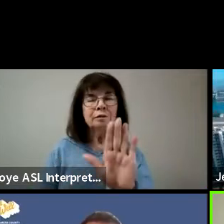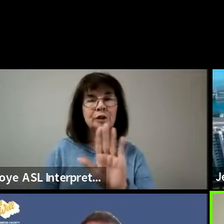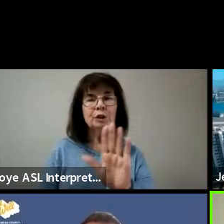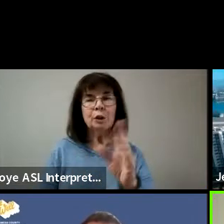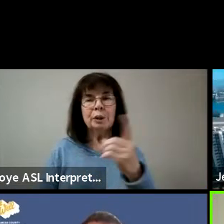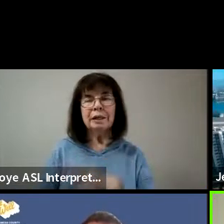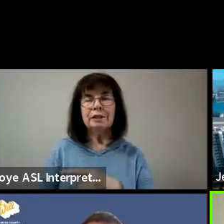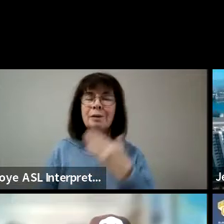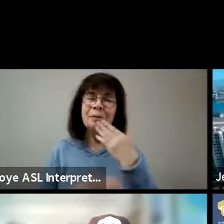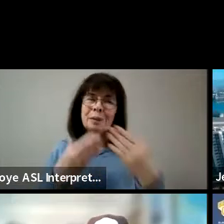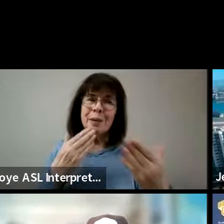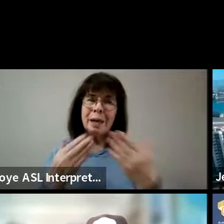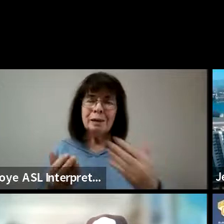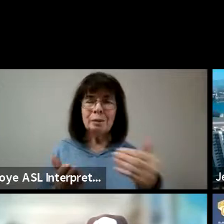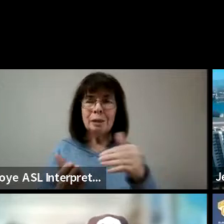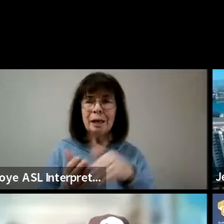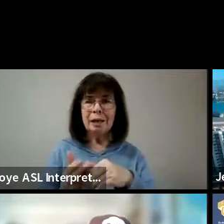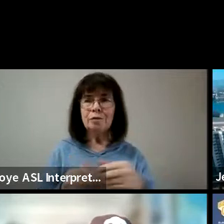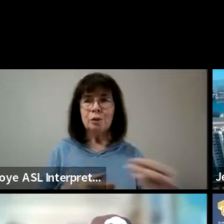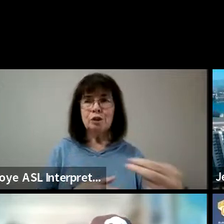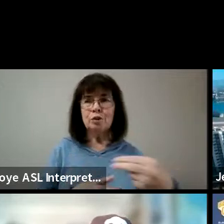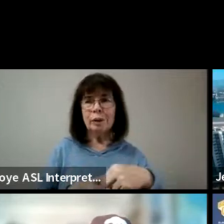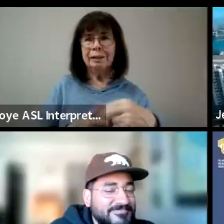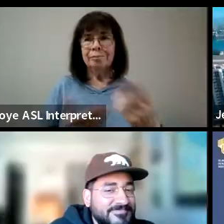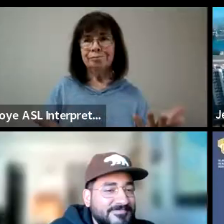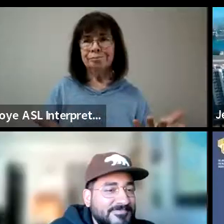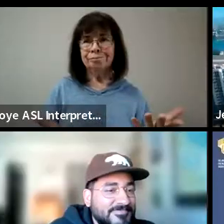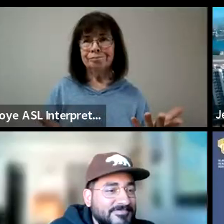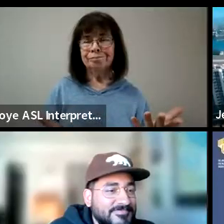So thank you again for joining,